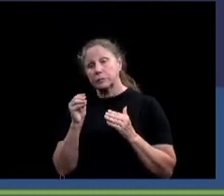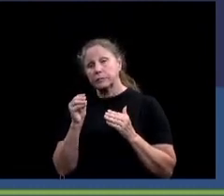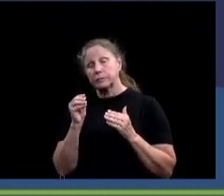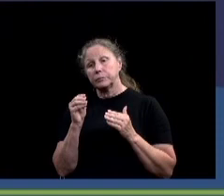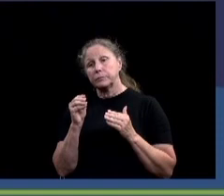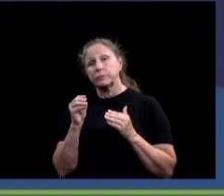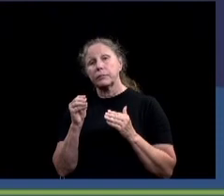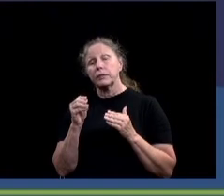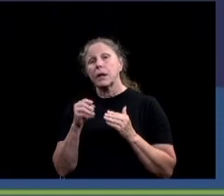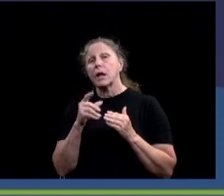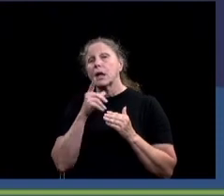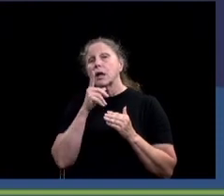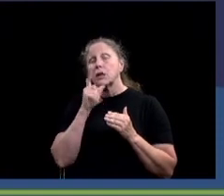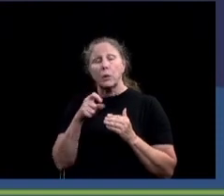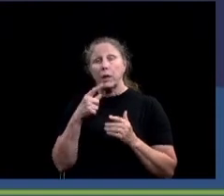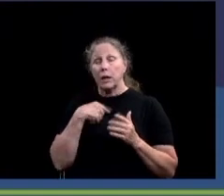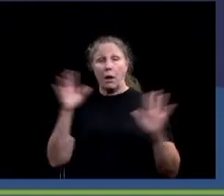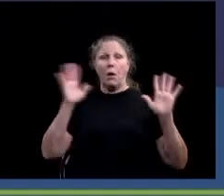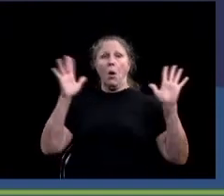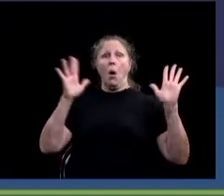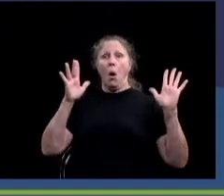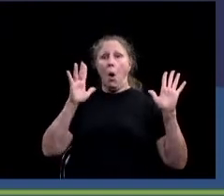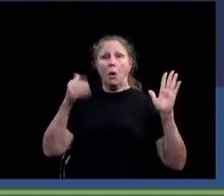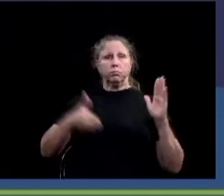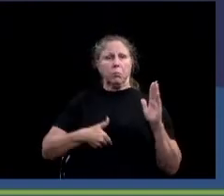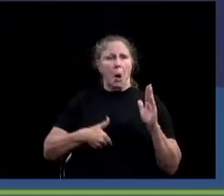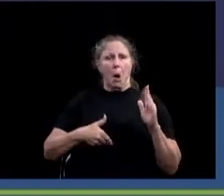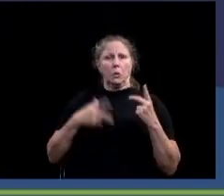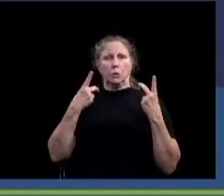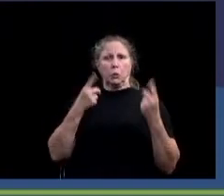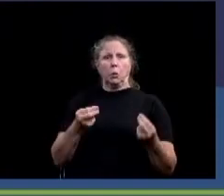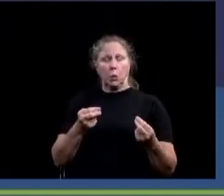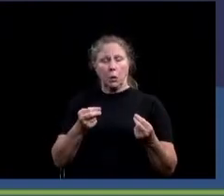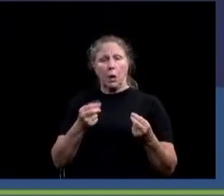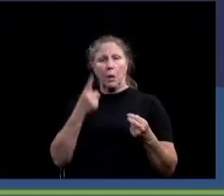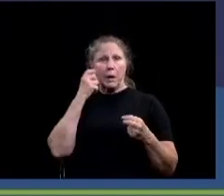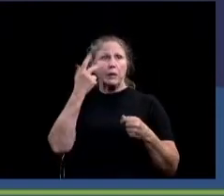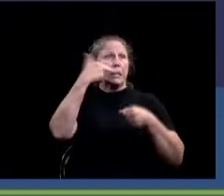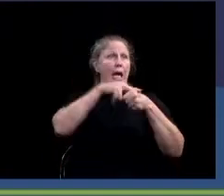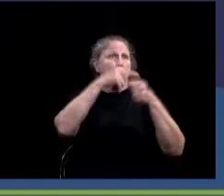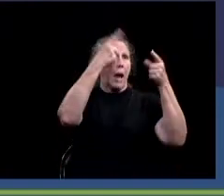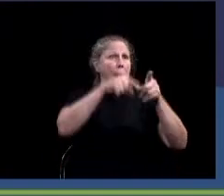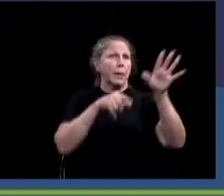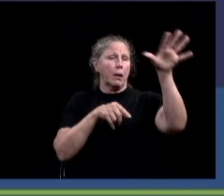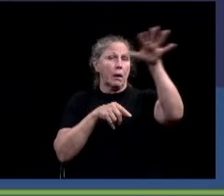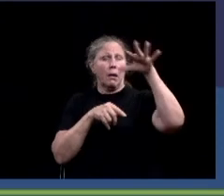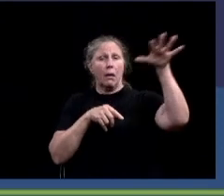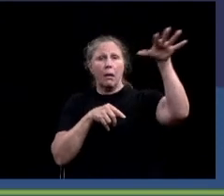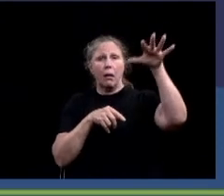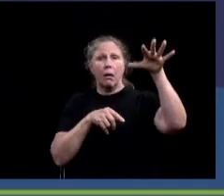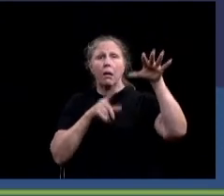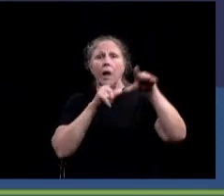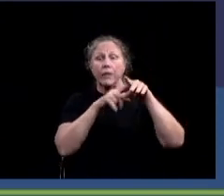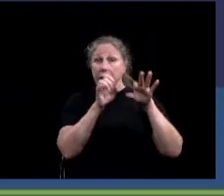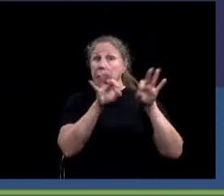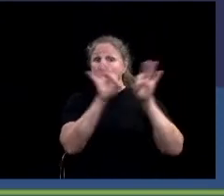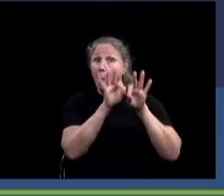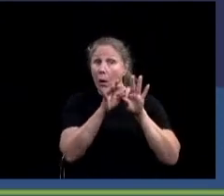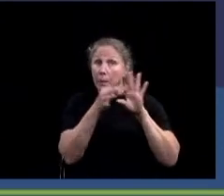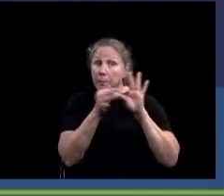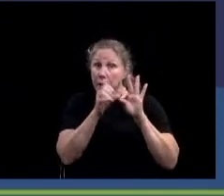on the national outcry that has been such an important message that needs to be heard. We need a